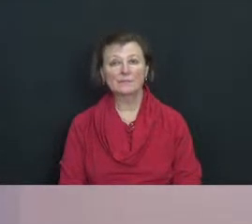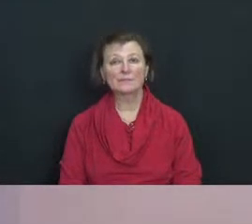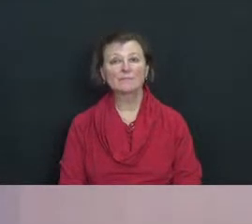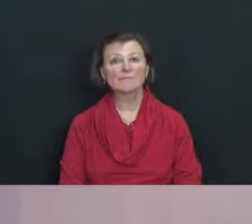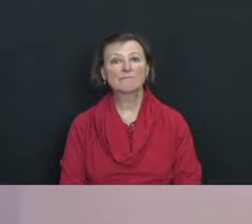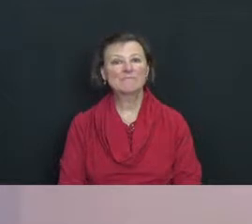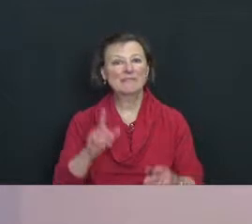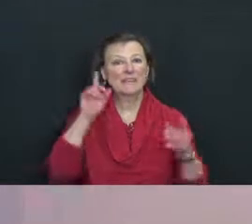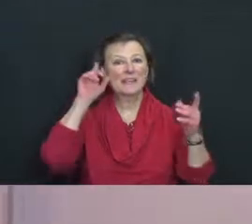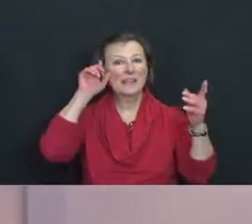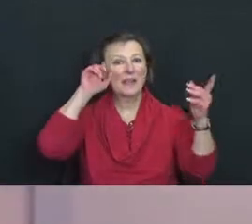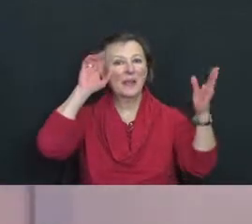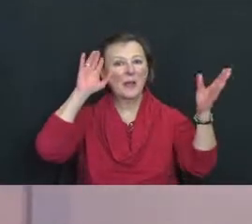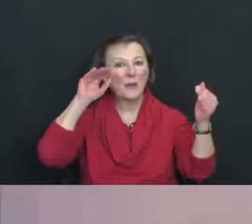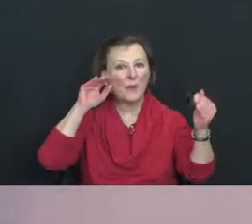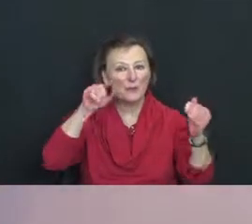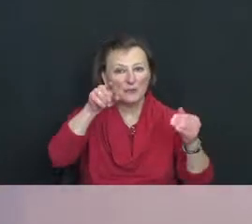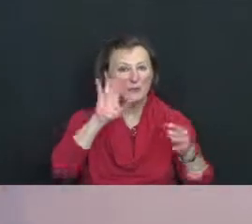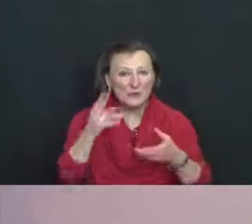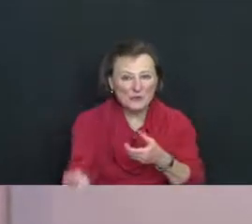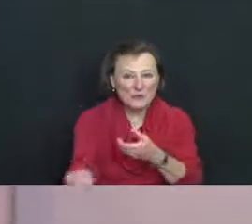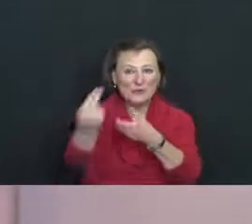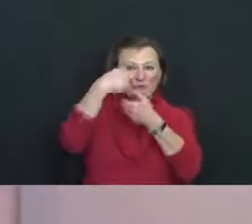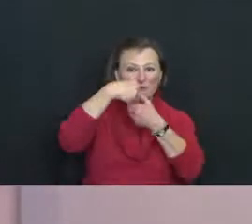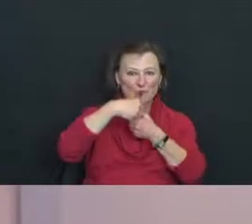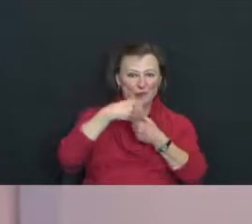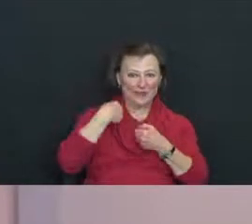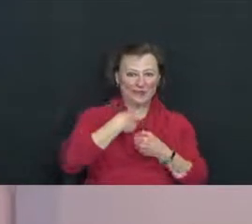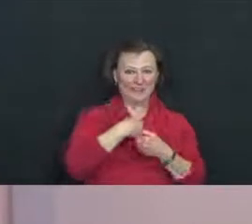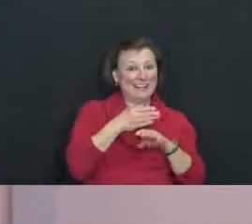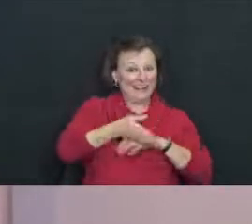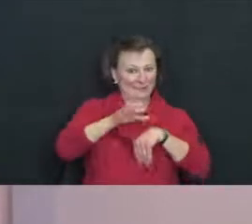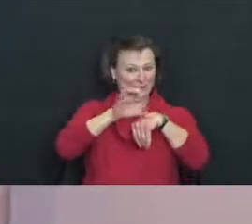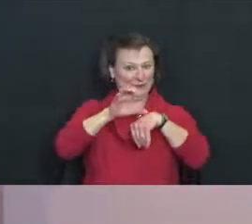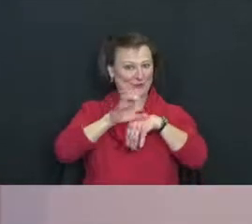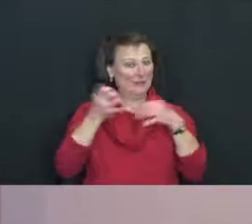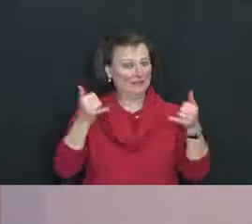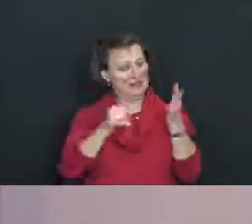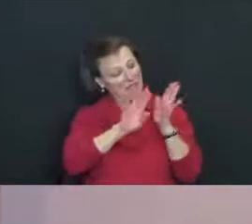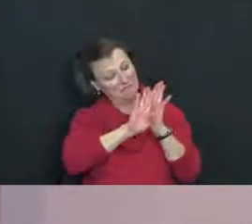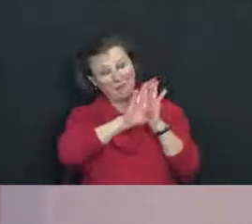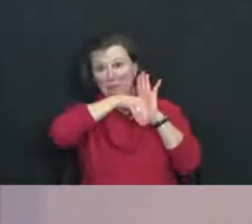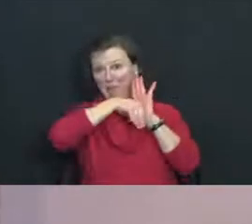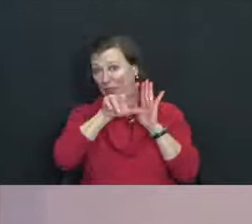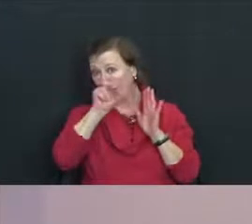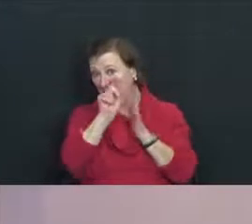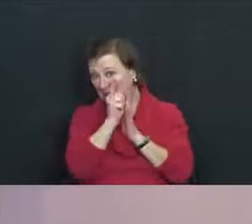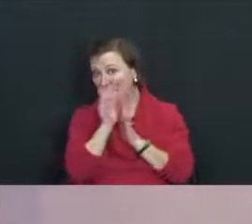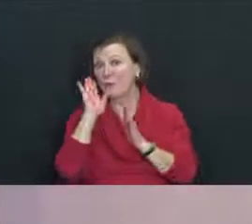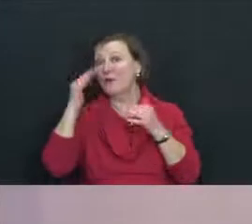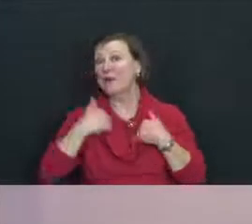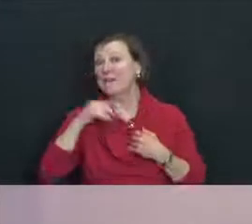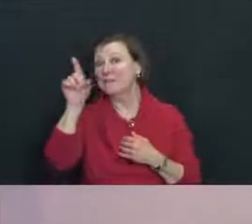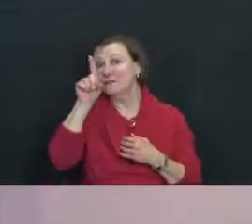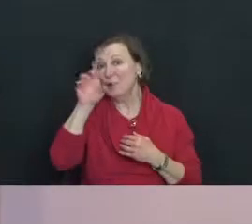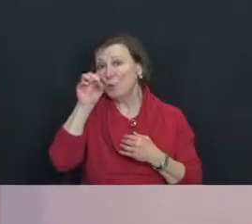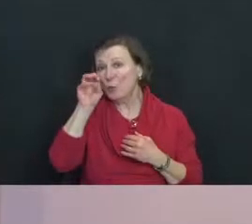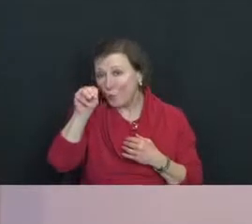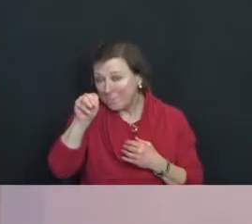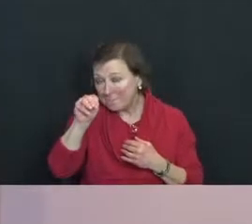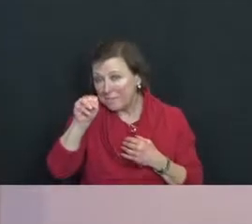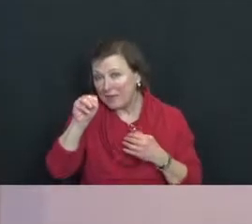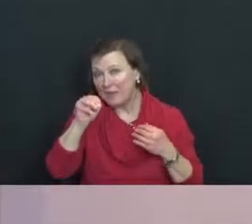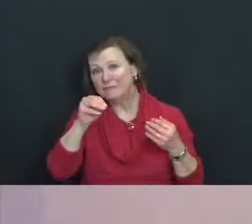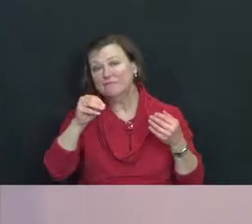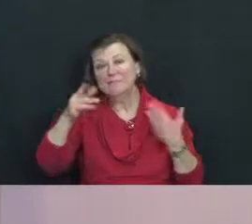I hope you'll join us after the service today. In 30 minutes, there's going to be a Zoom fellowship gathering.